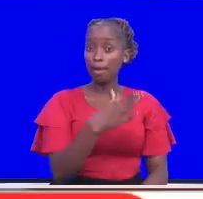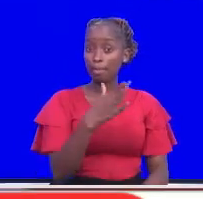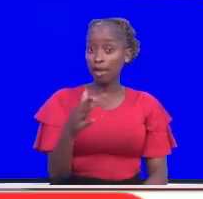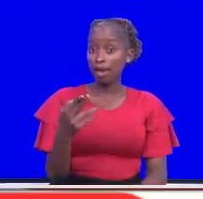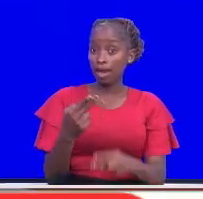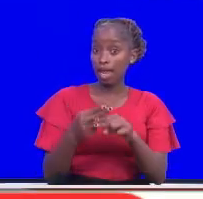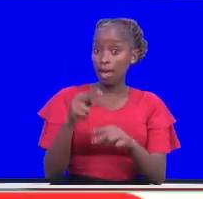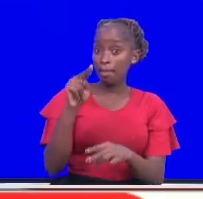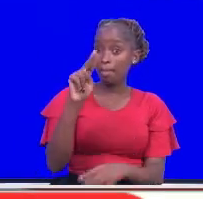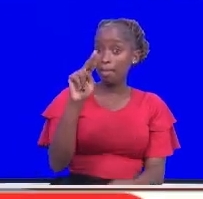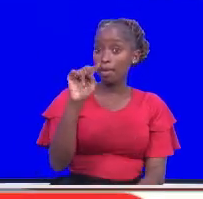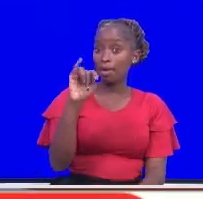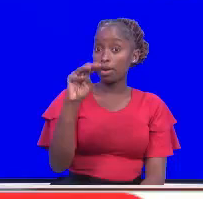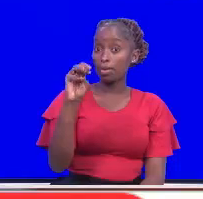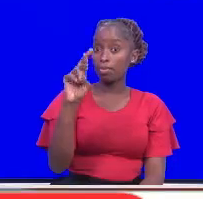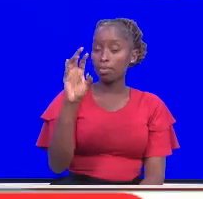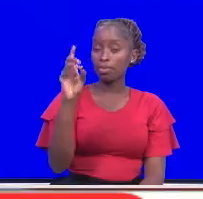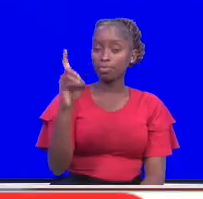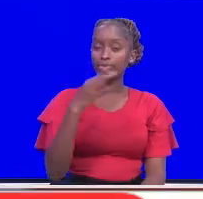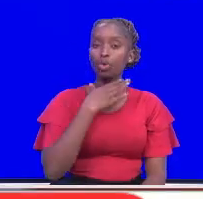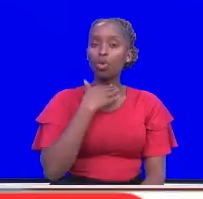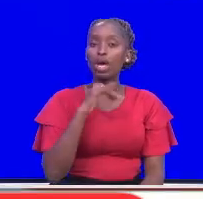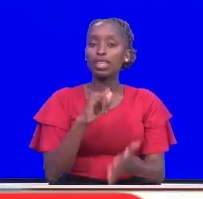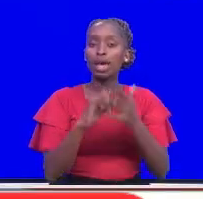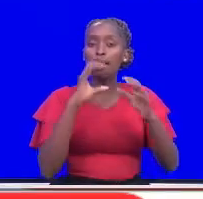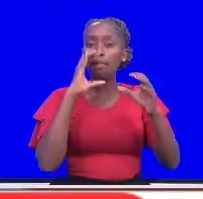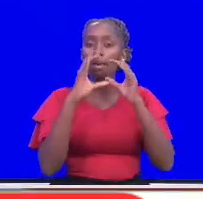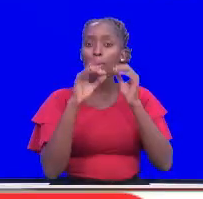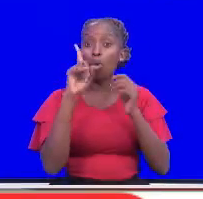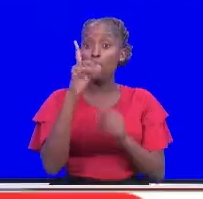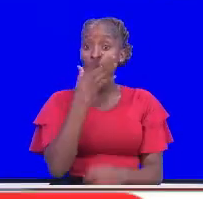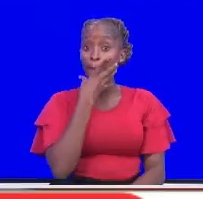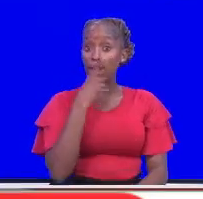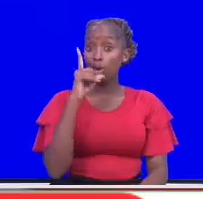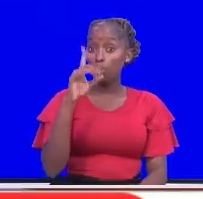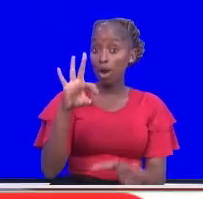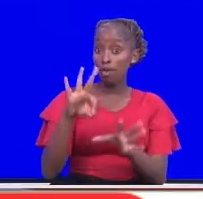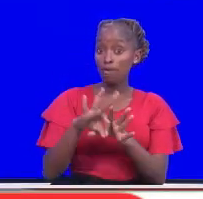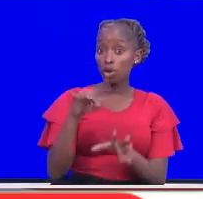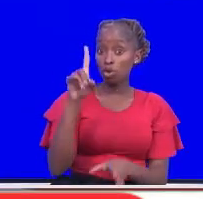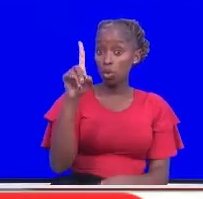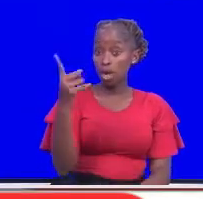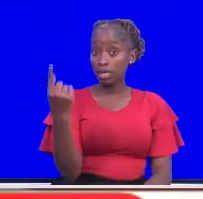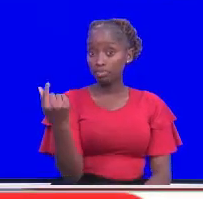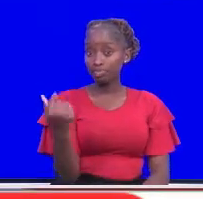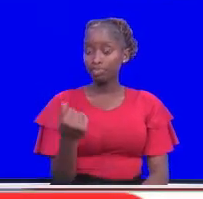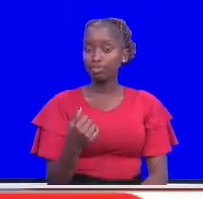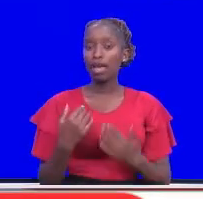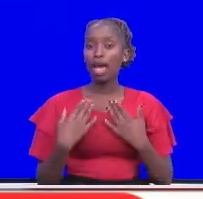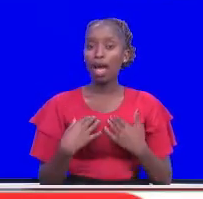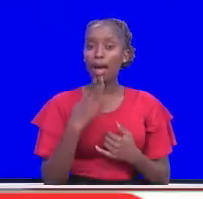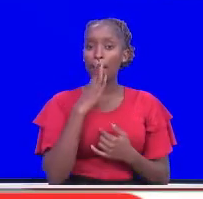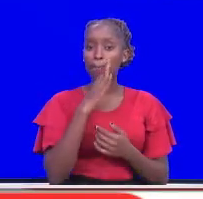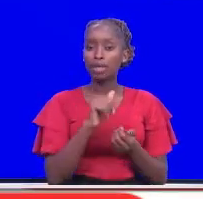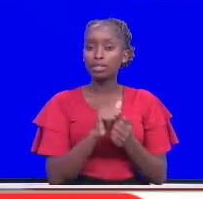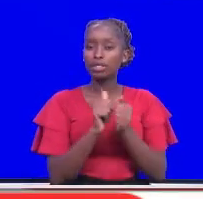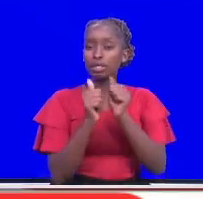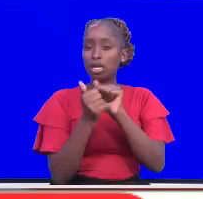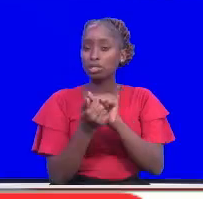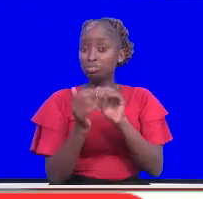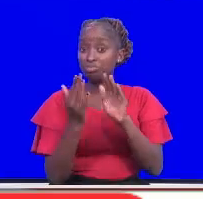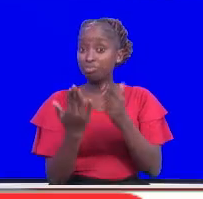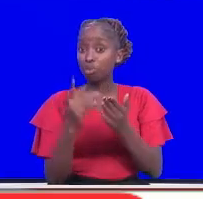the conversation on one man, one vote, one shilling, ignited by Deputy President Rigathi Gachagua, changed to one